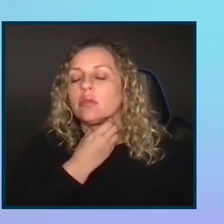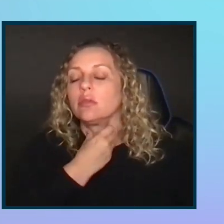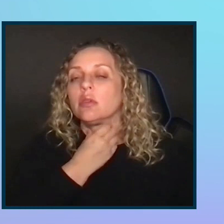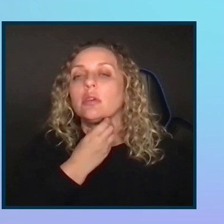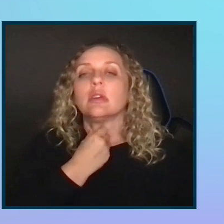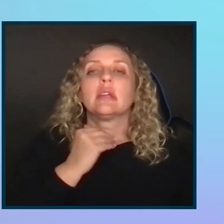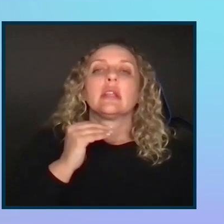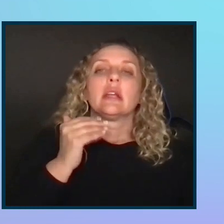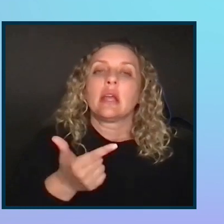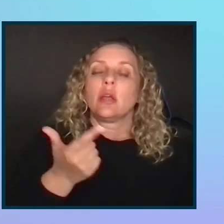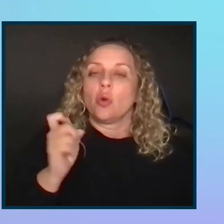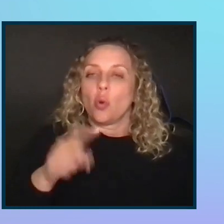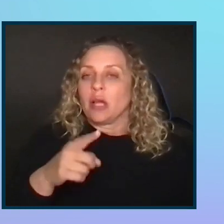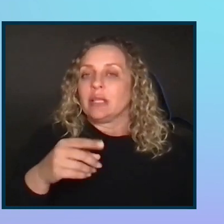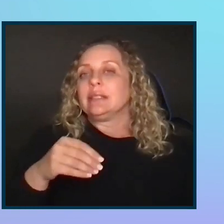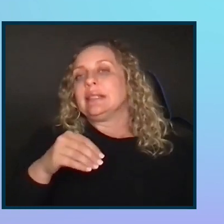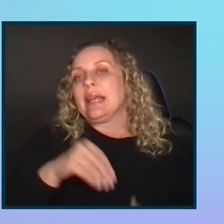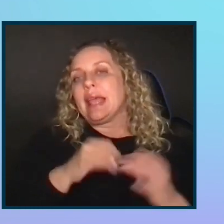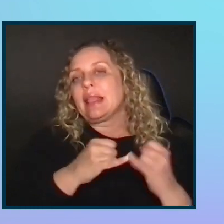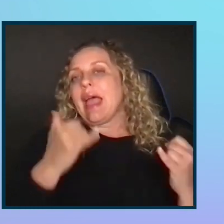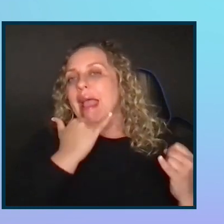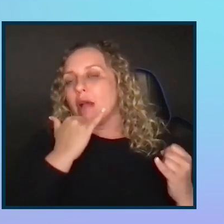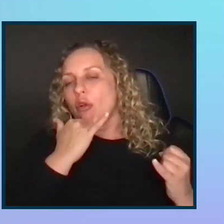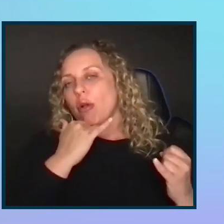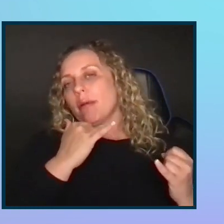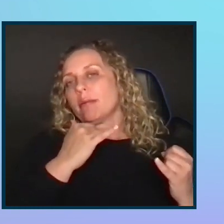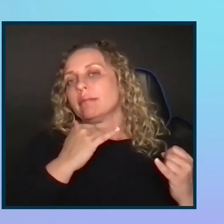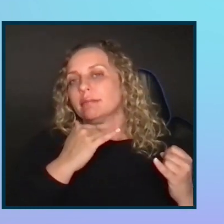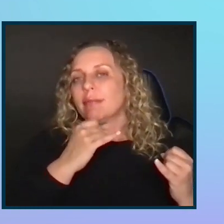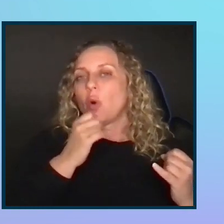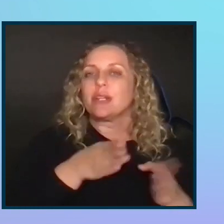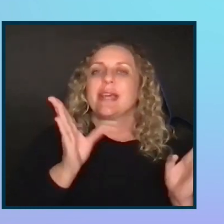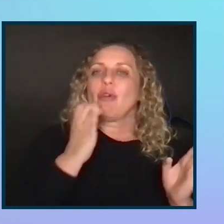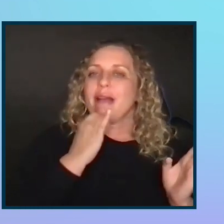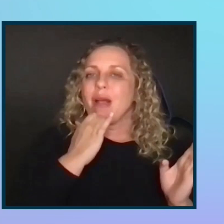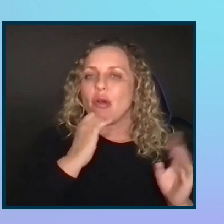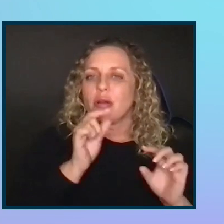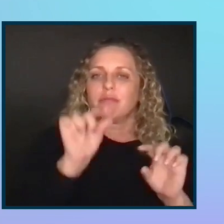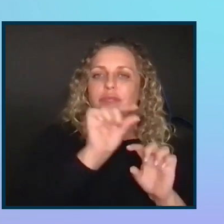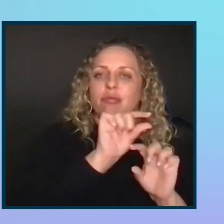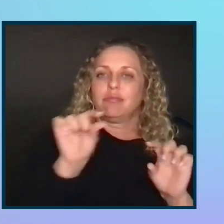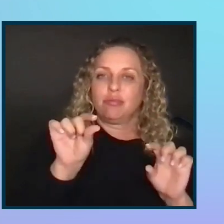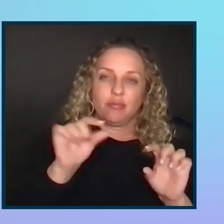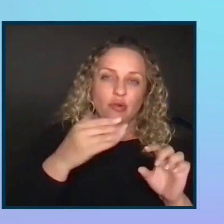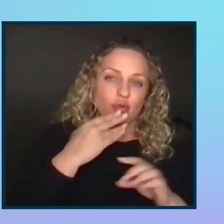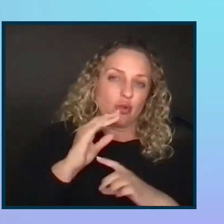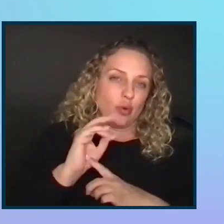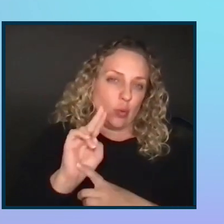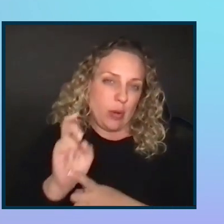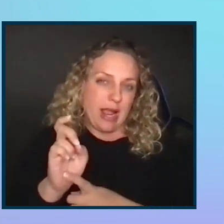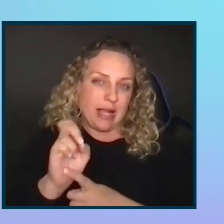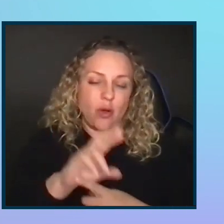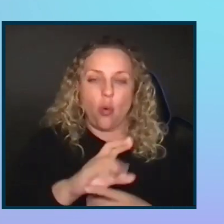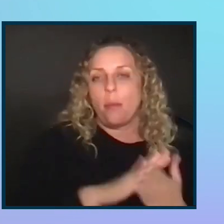next question is, are inline error messages and a general error message at the top of the form good UX, or does it become